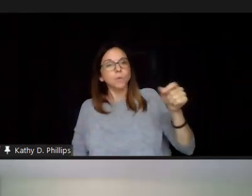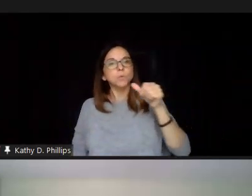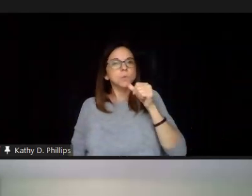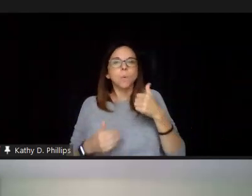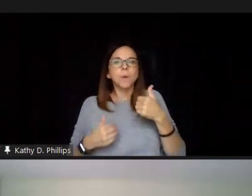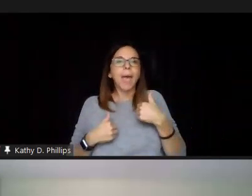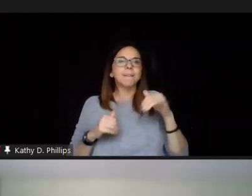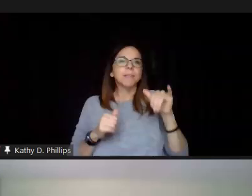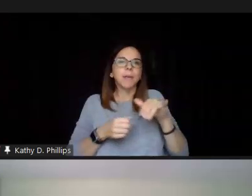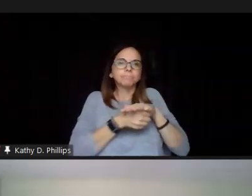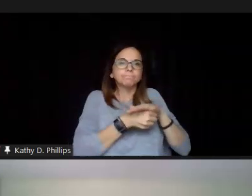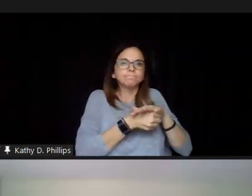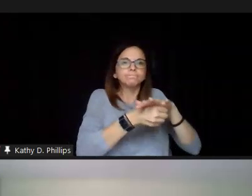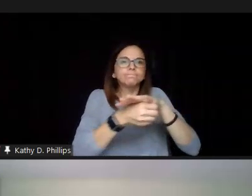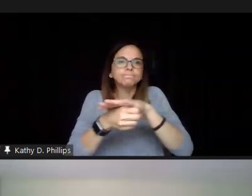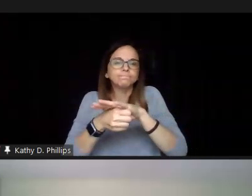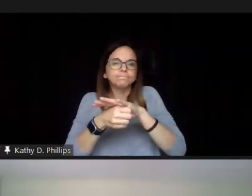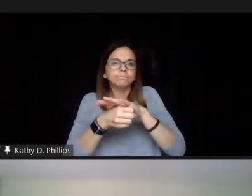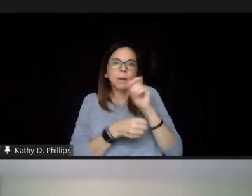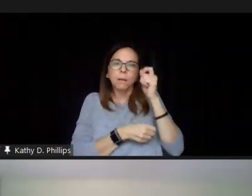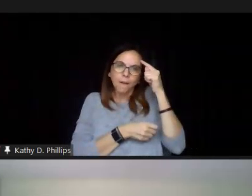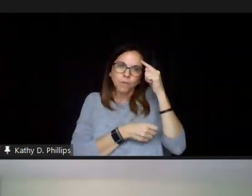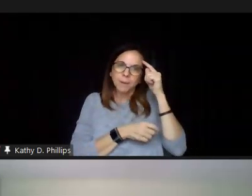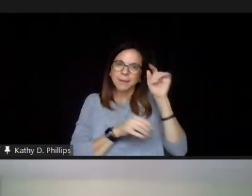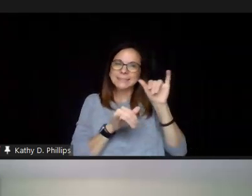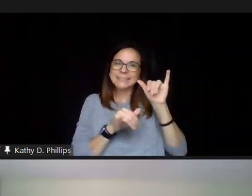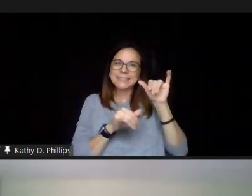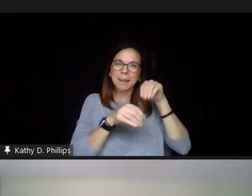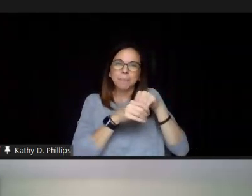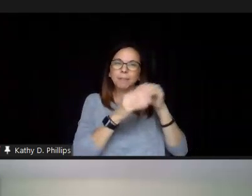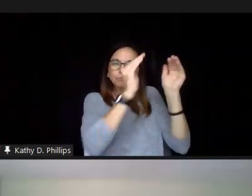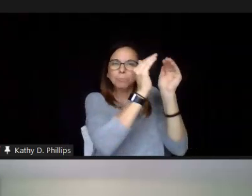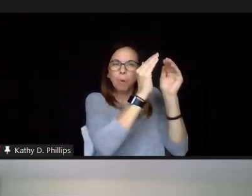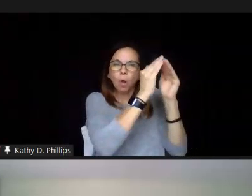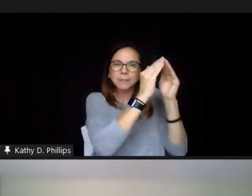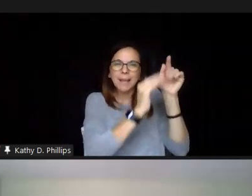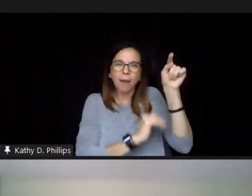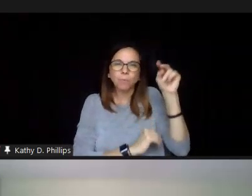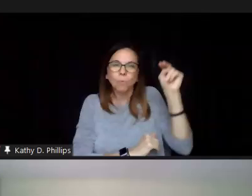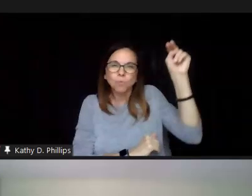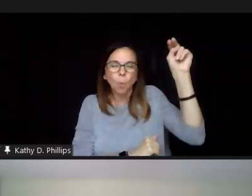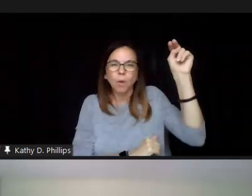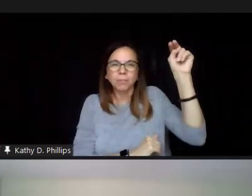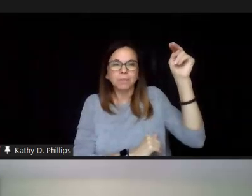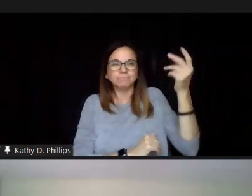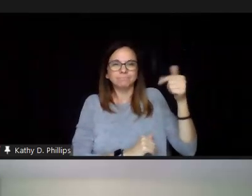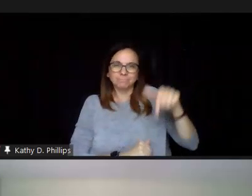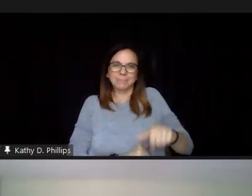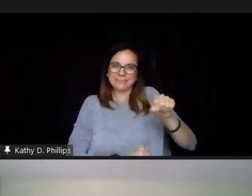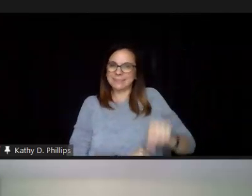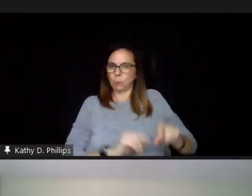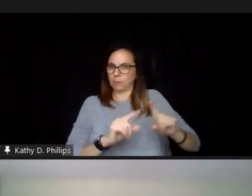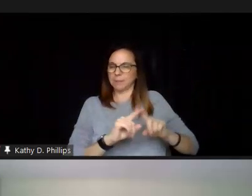have the local government like you would in a little town or in a small village in New